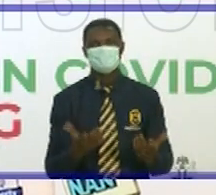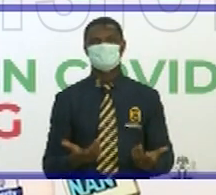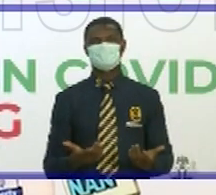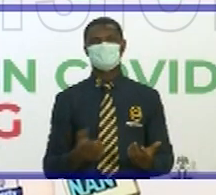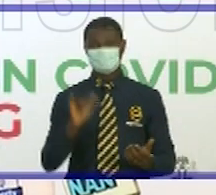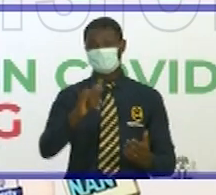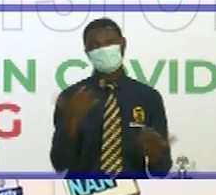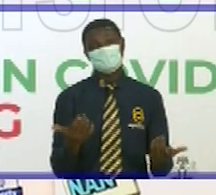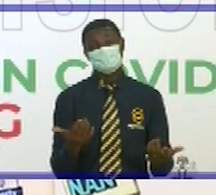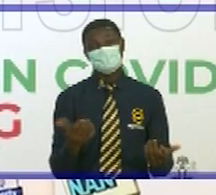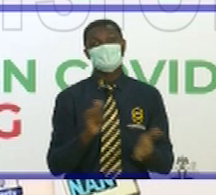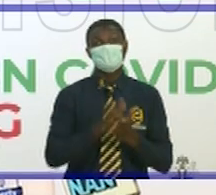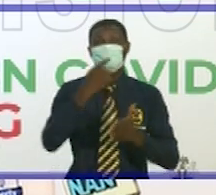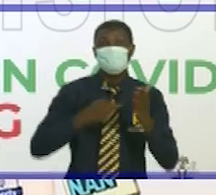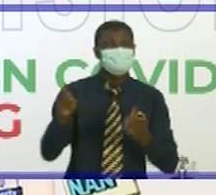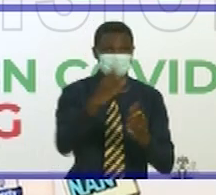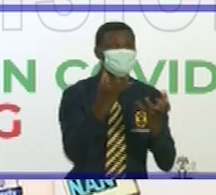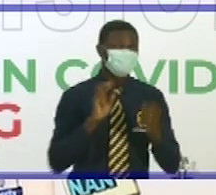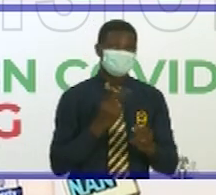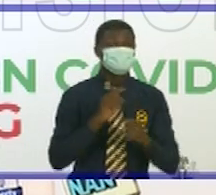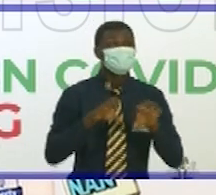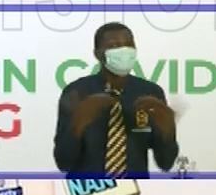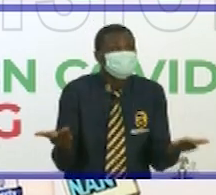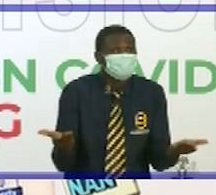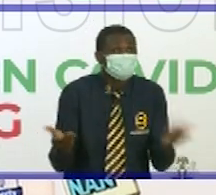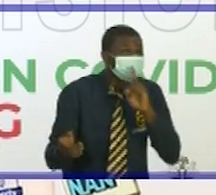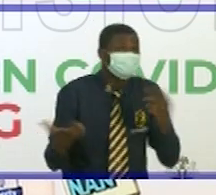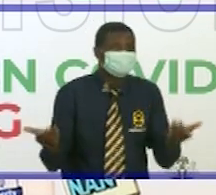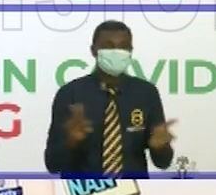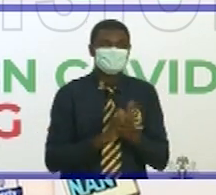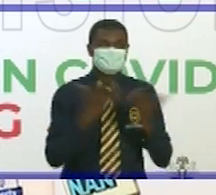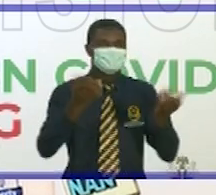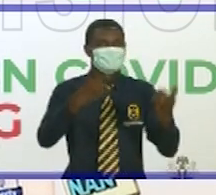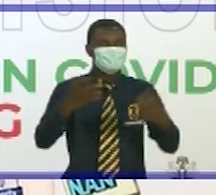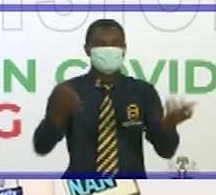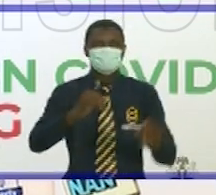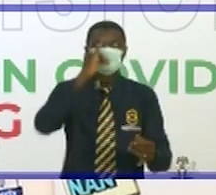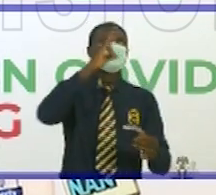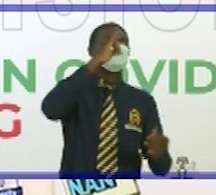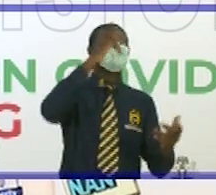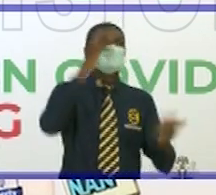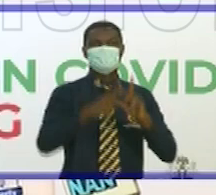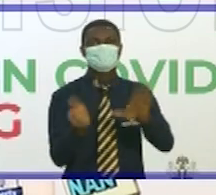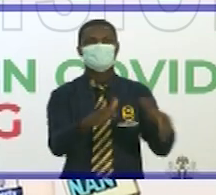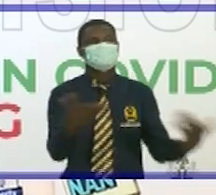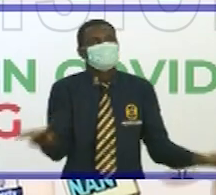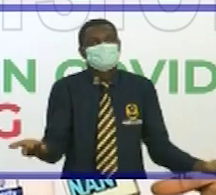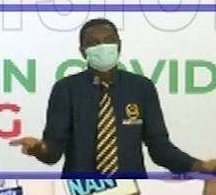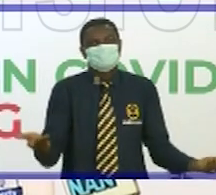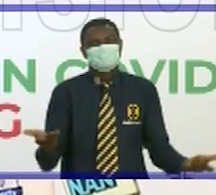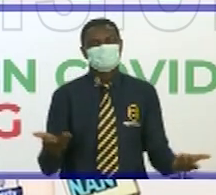the drink. And we would have just had a lavish party, thinking that it would help